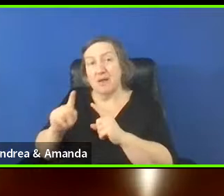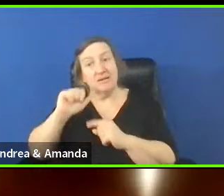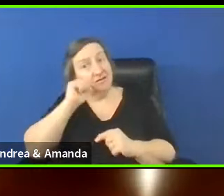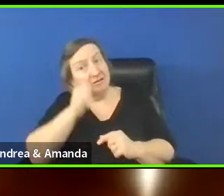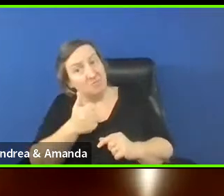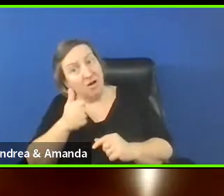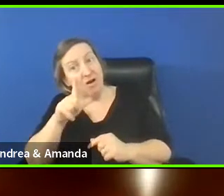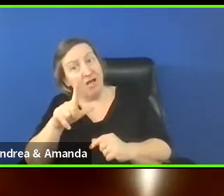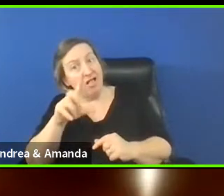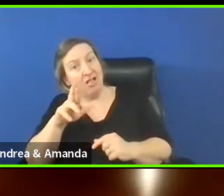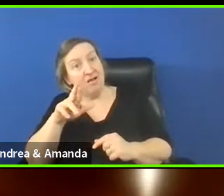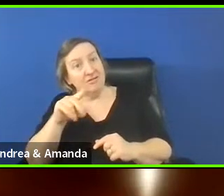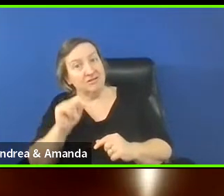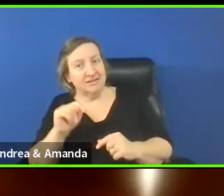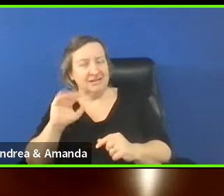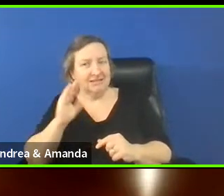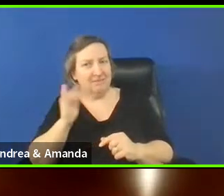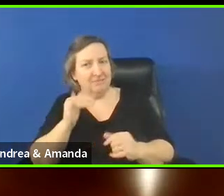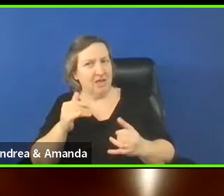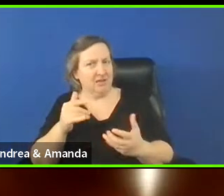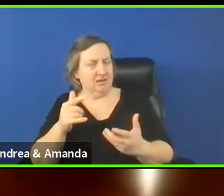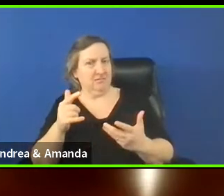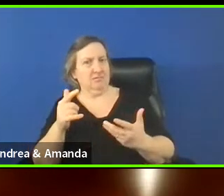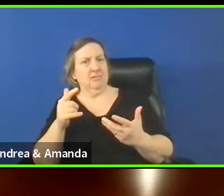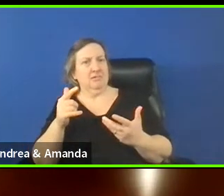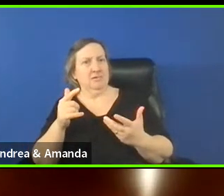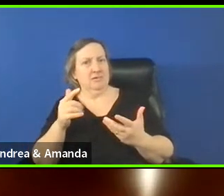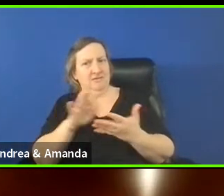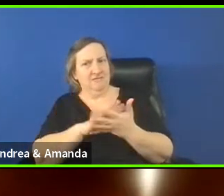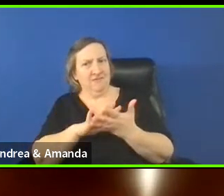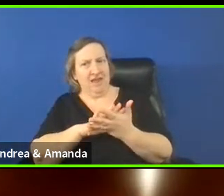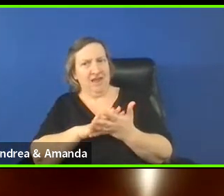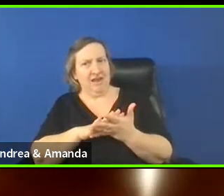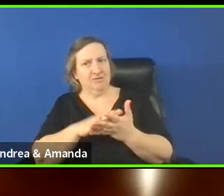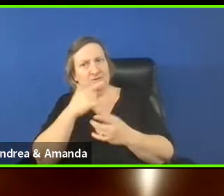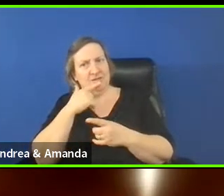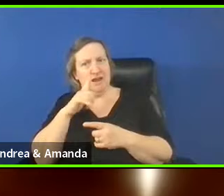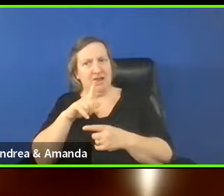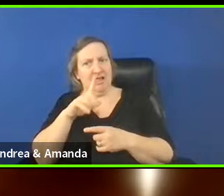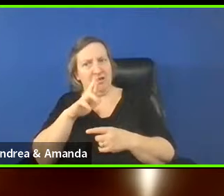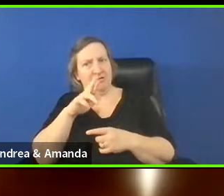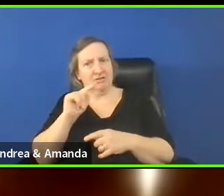tomorrow's LRT, it seems like it's kind of big to move it to LRT over BRT.